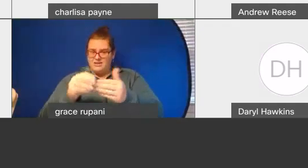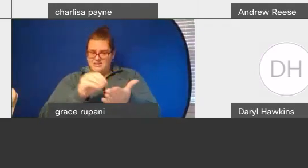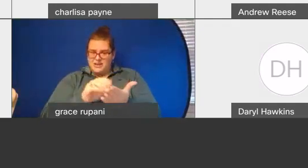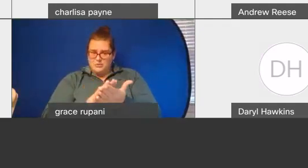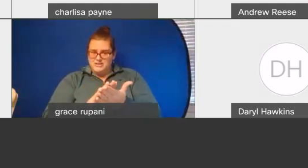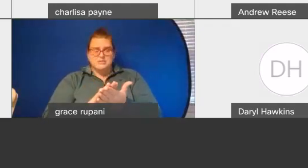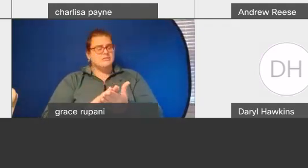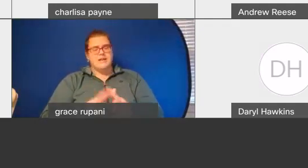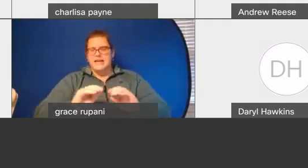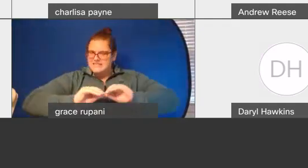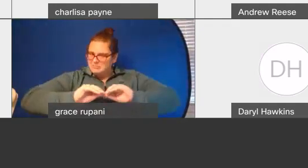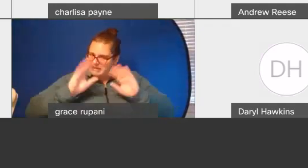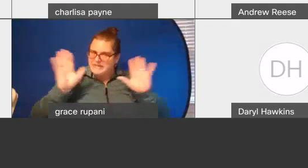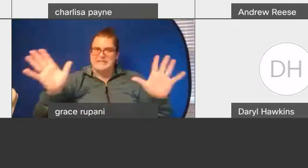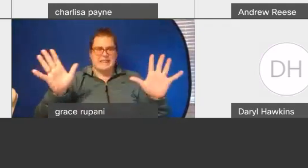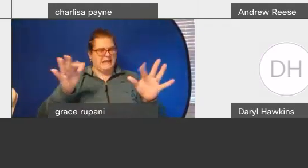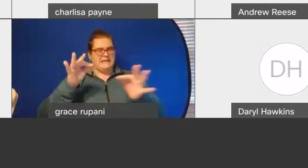explicitly write that we do not